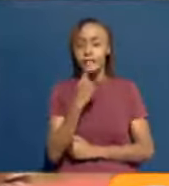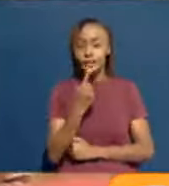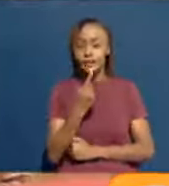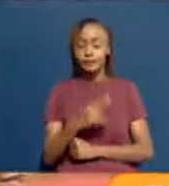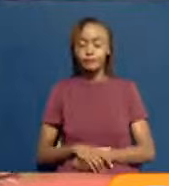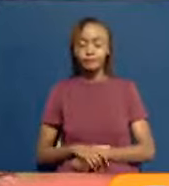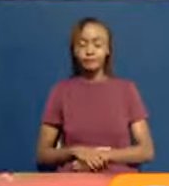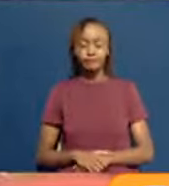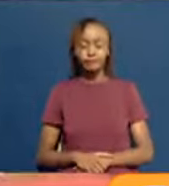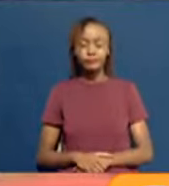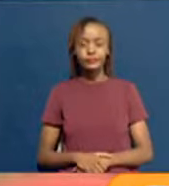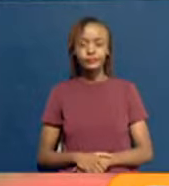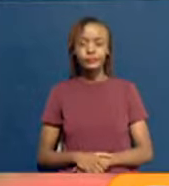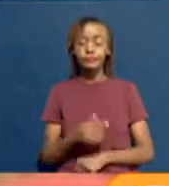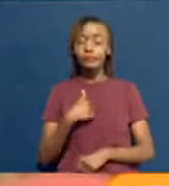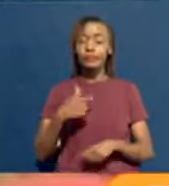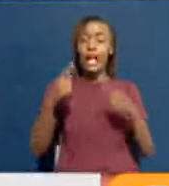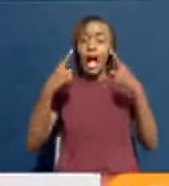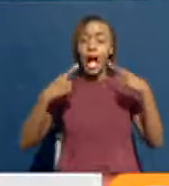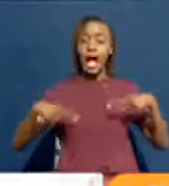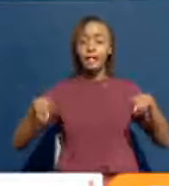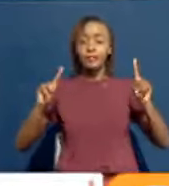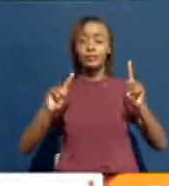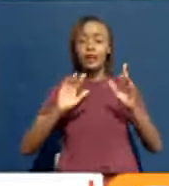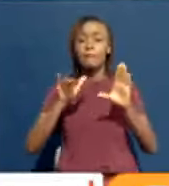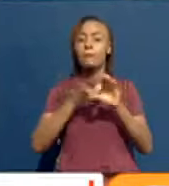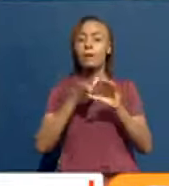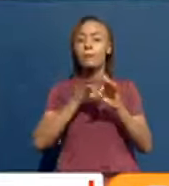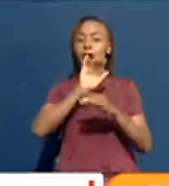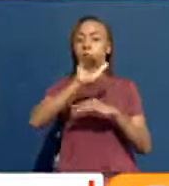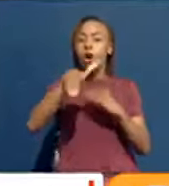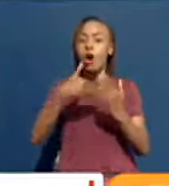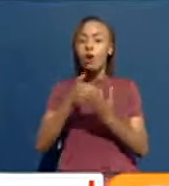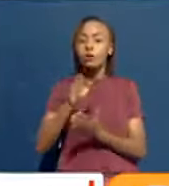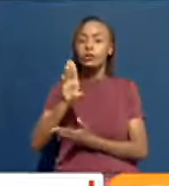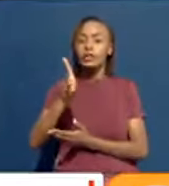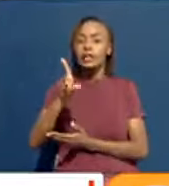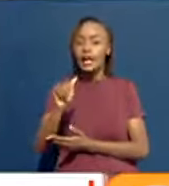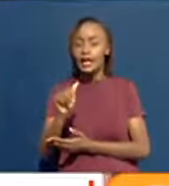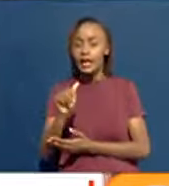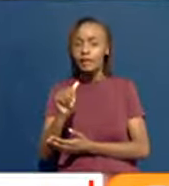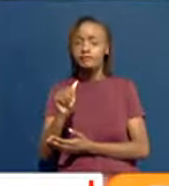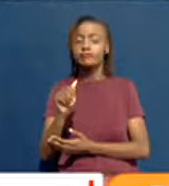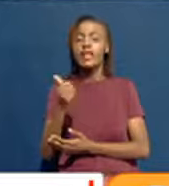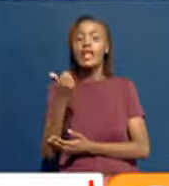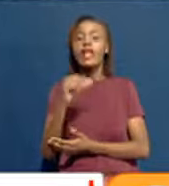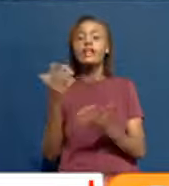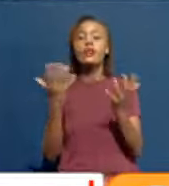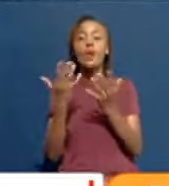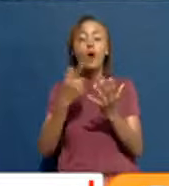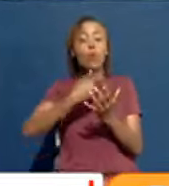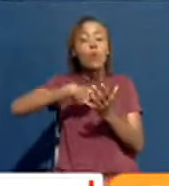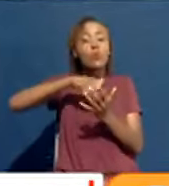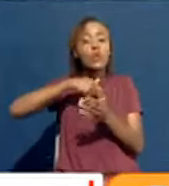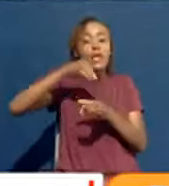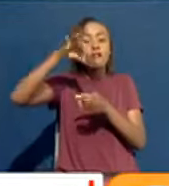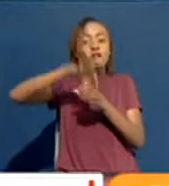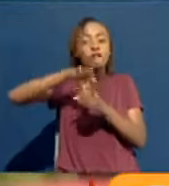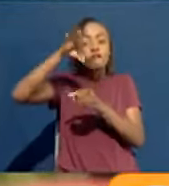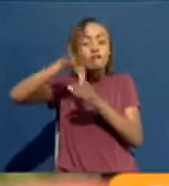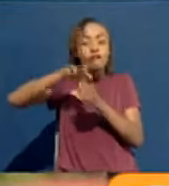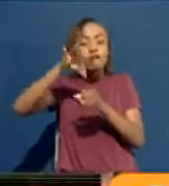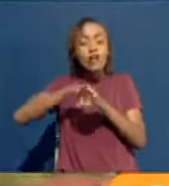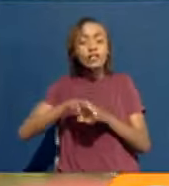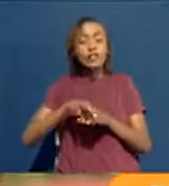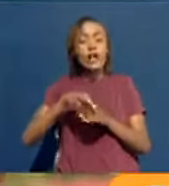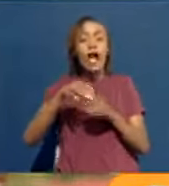Nyeri, all members of UDA, wherever you are, there will be elections in December. We are going to